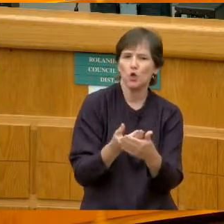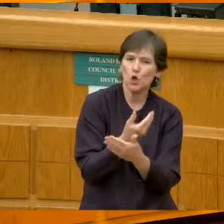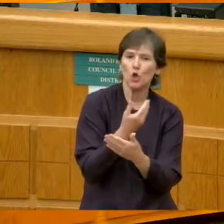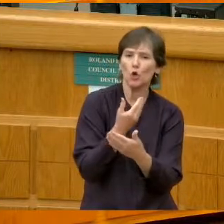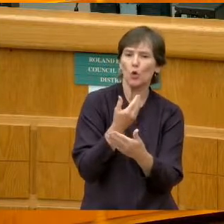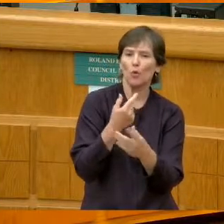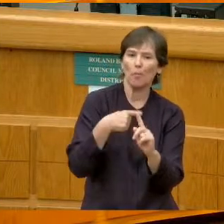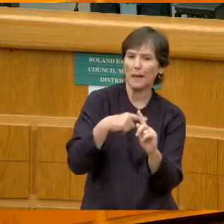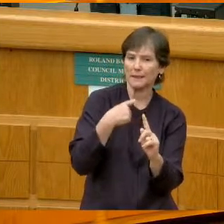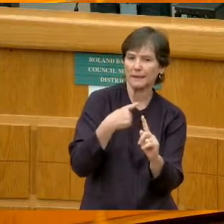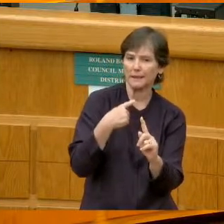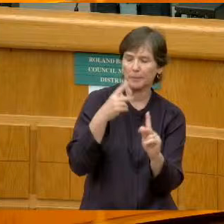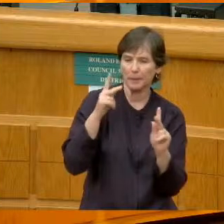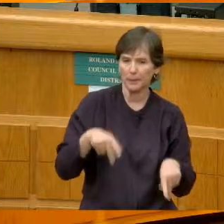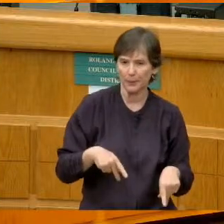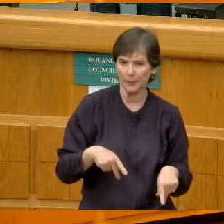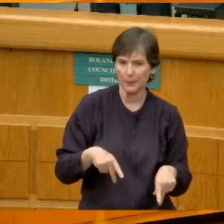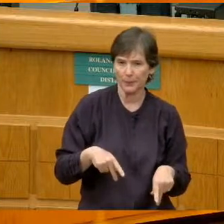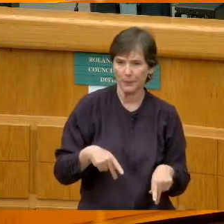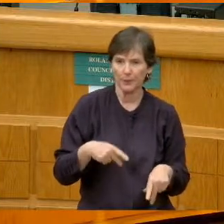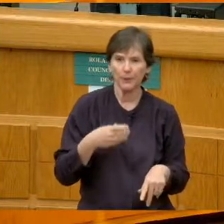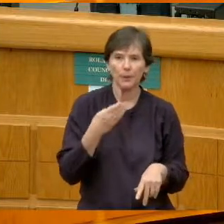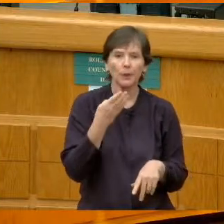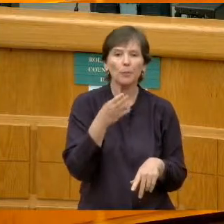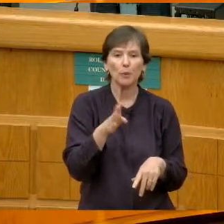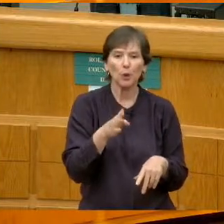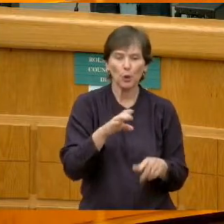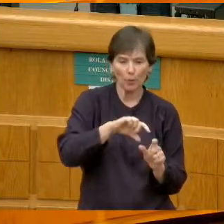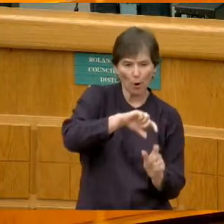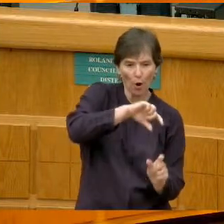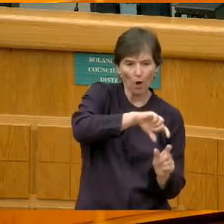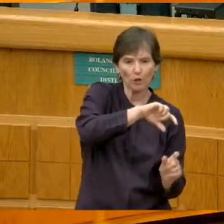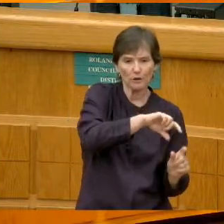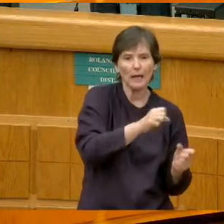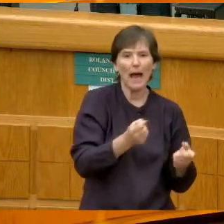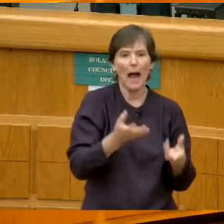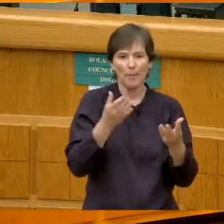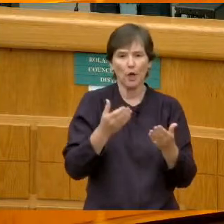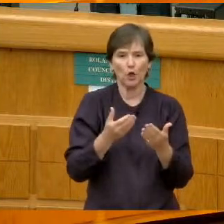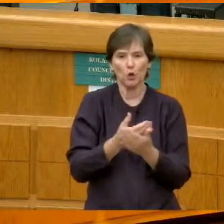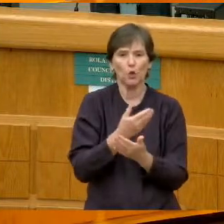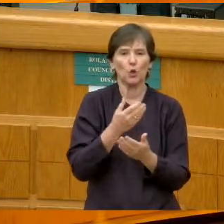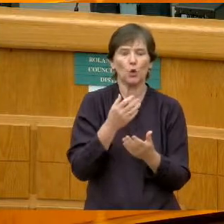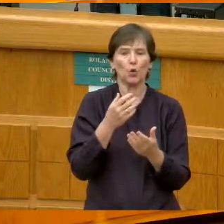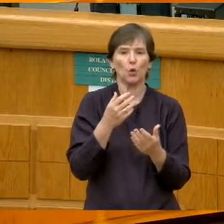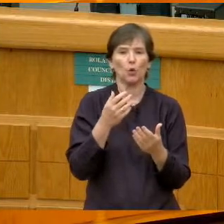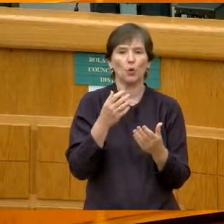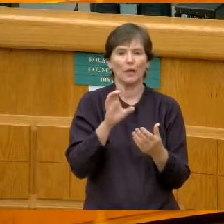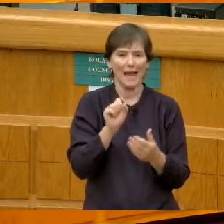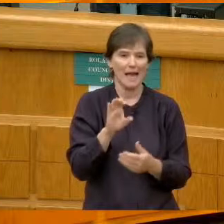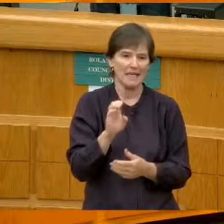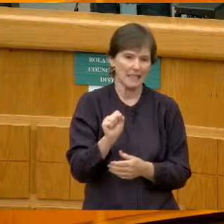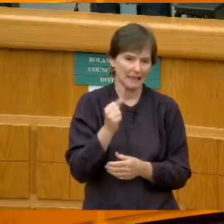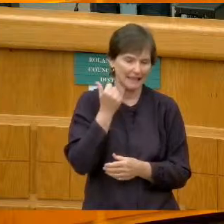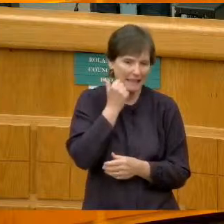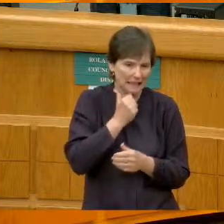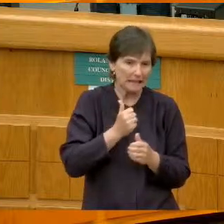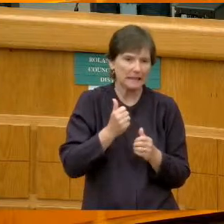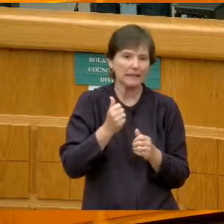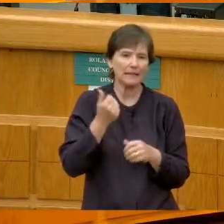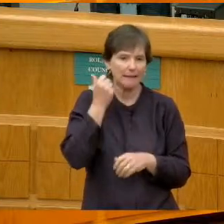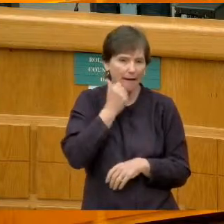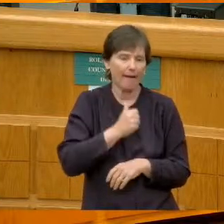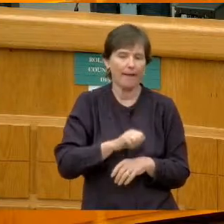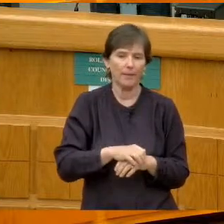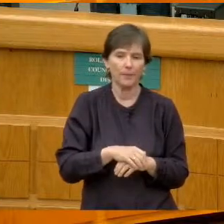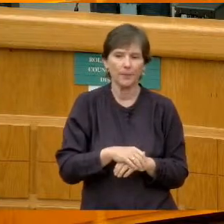the blue bars are the number of new cases per day. And so what you can see is back here, when we were